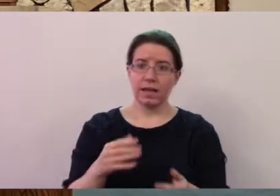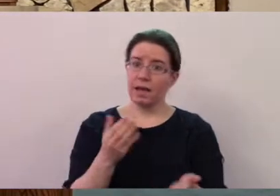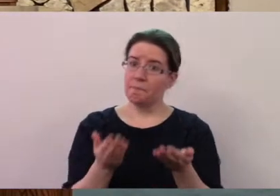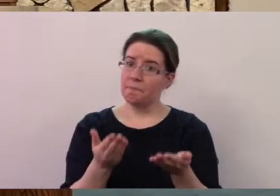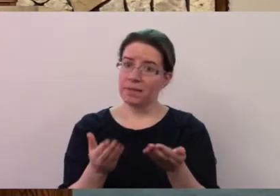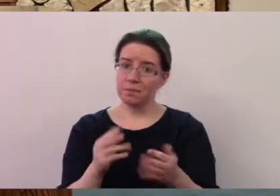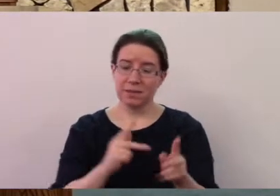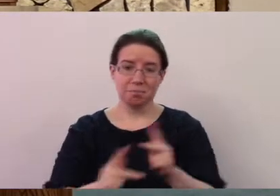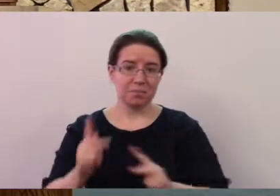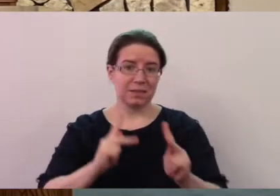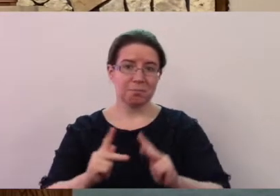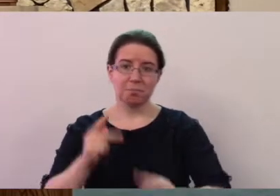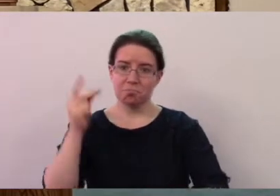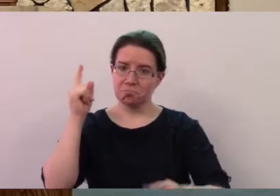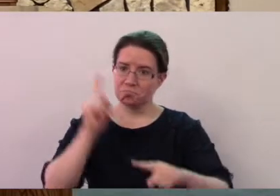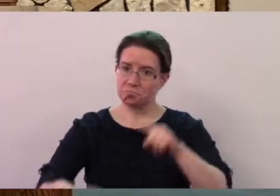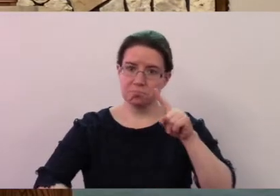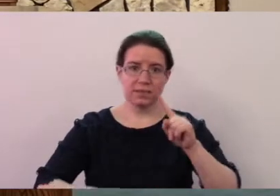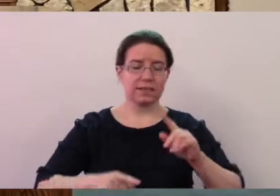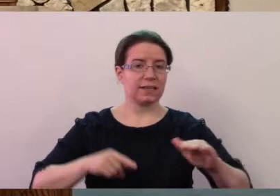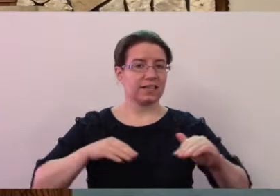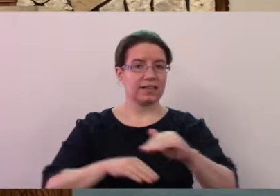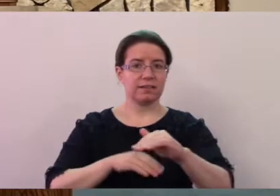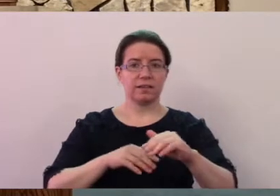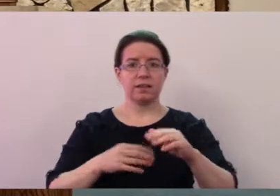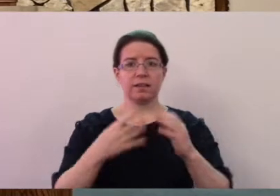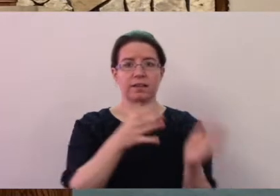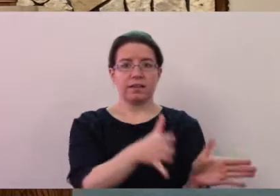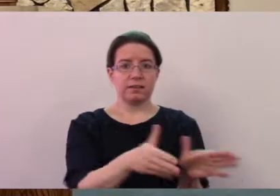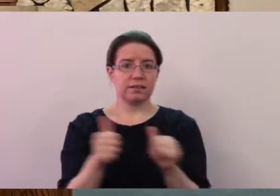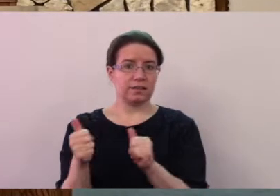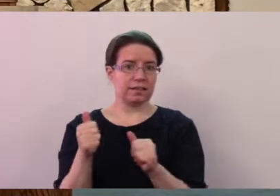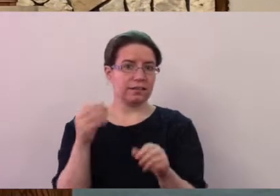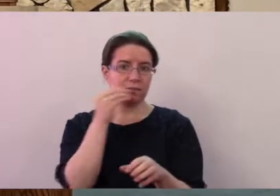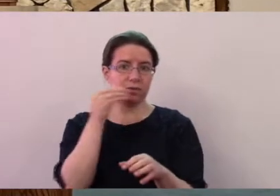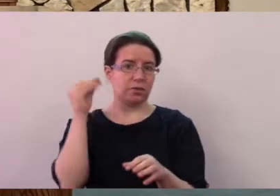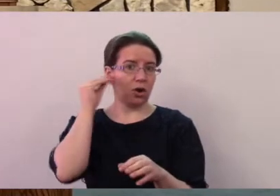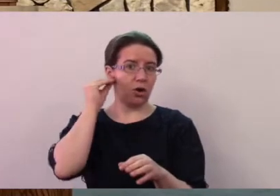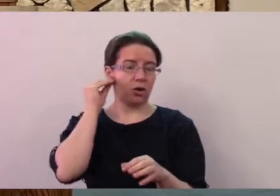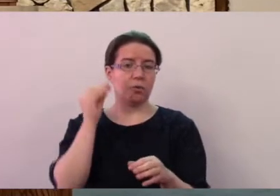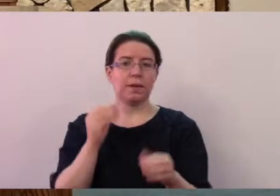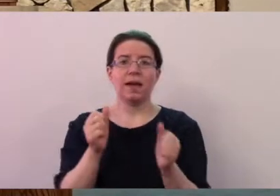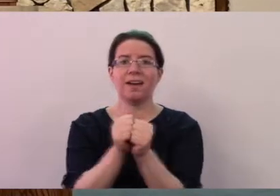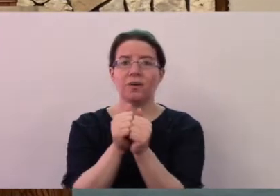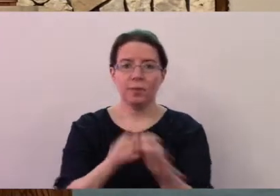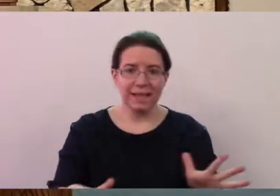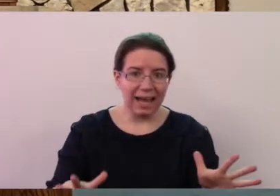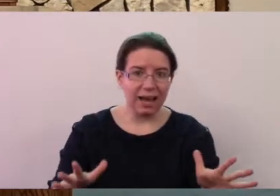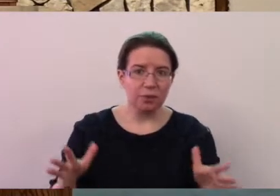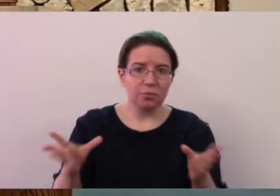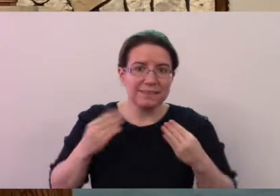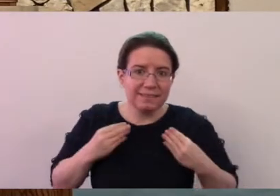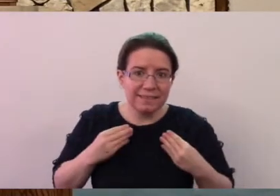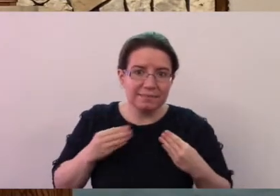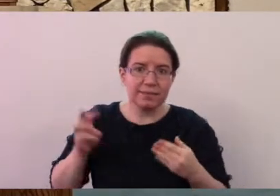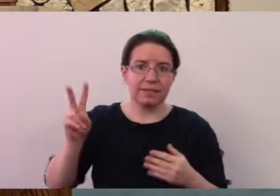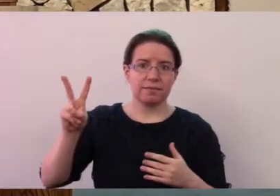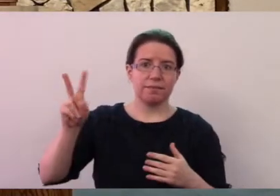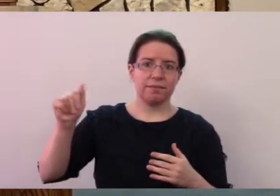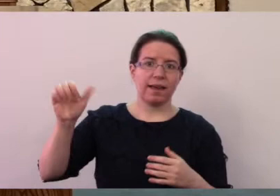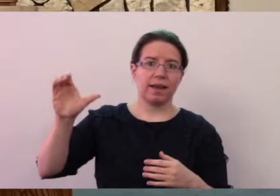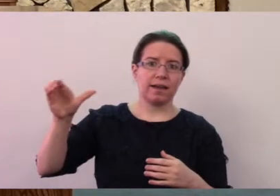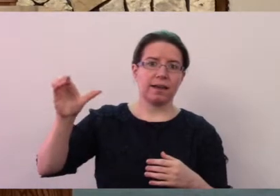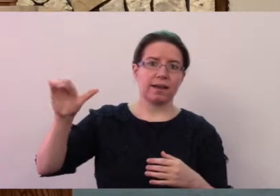vaccine. When you see these things and hear these things take place, what should we do? Should we start, you